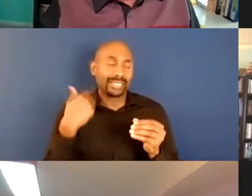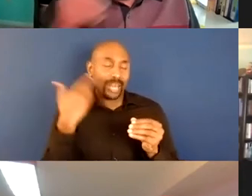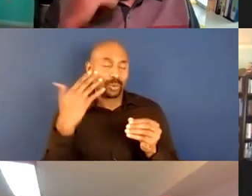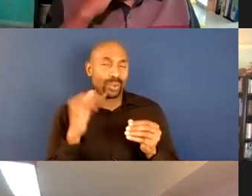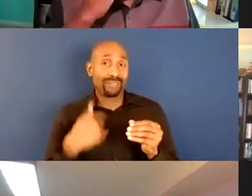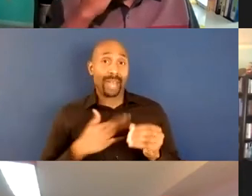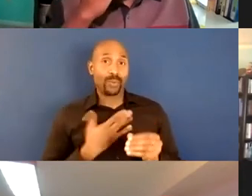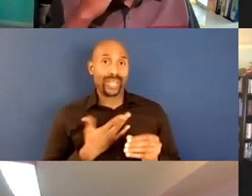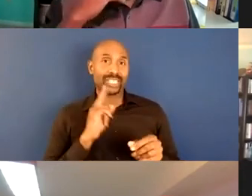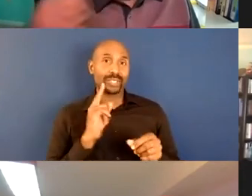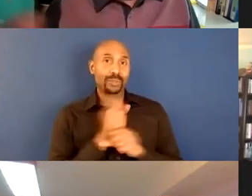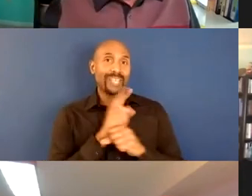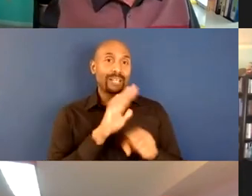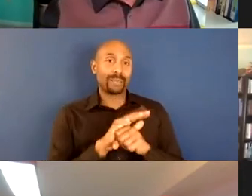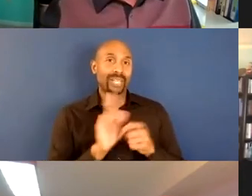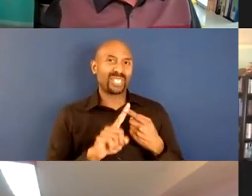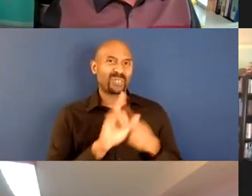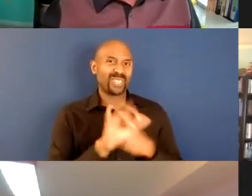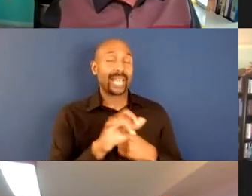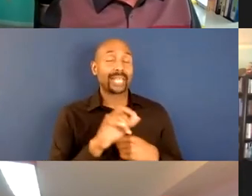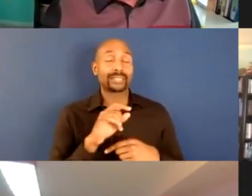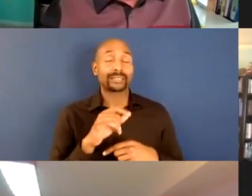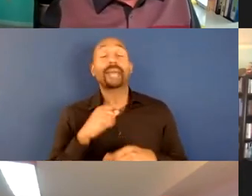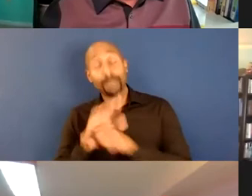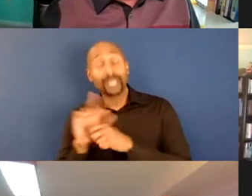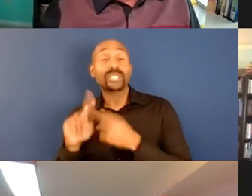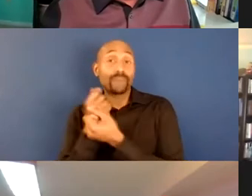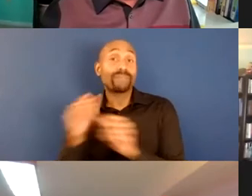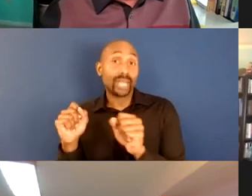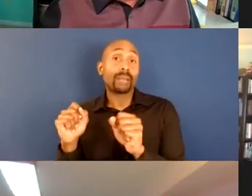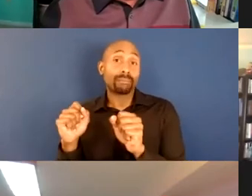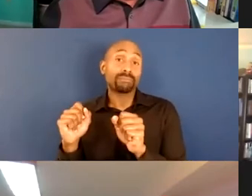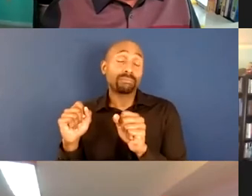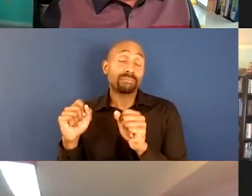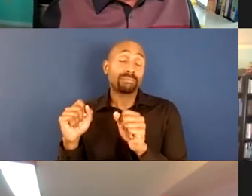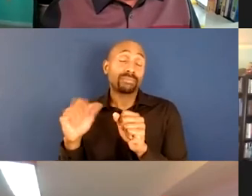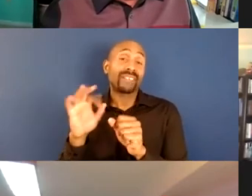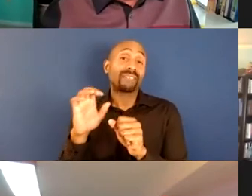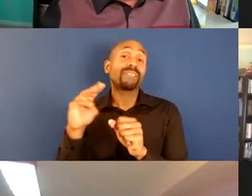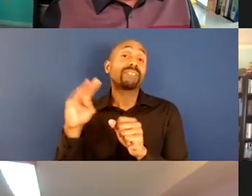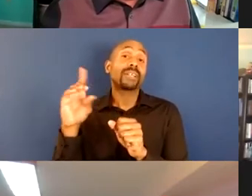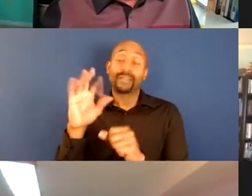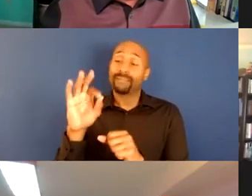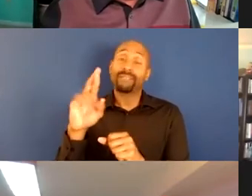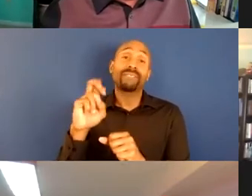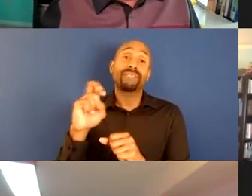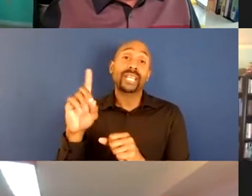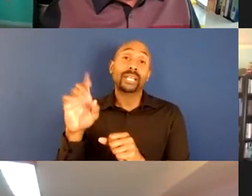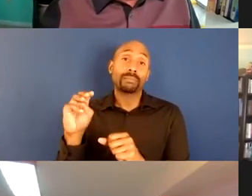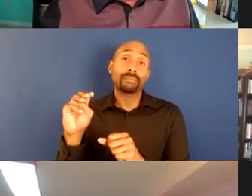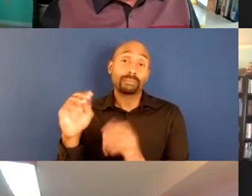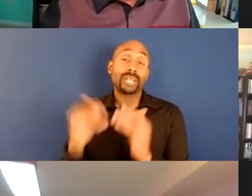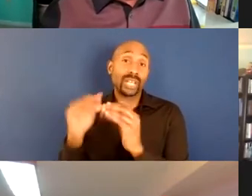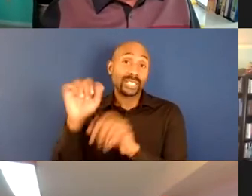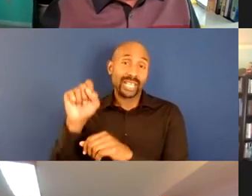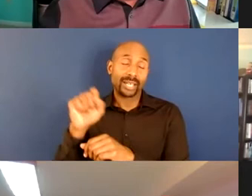But I am committed to freedom and justice. The question about the center, I will go back